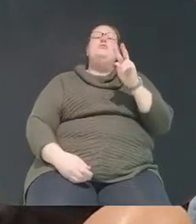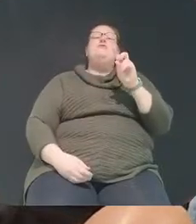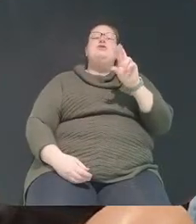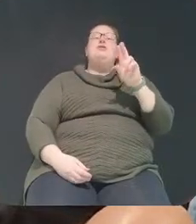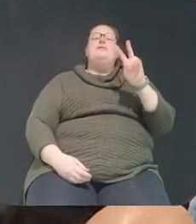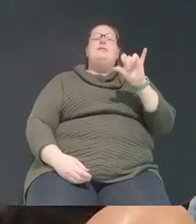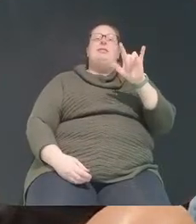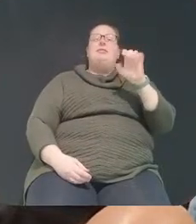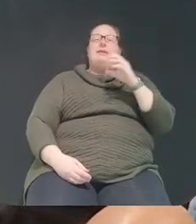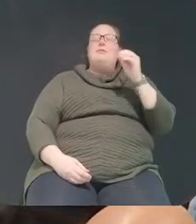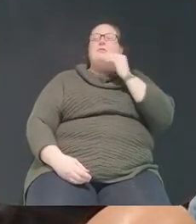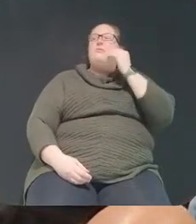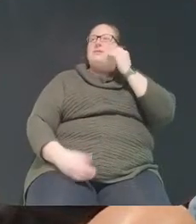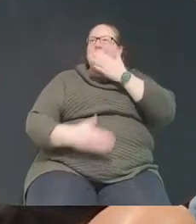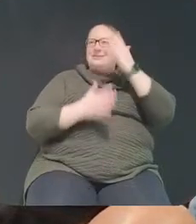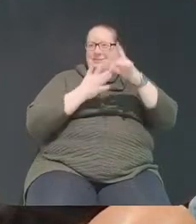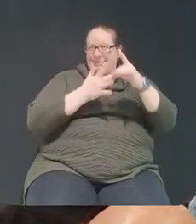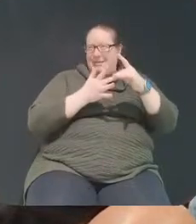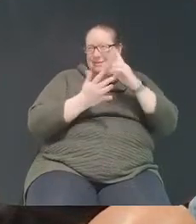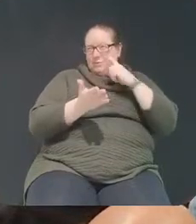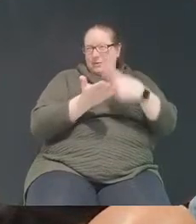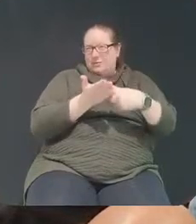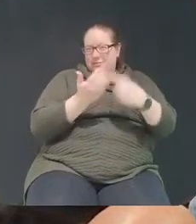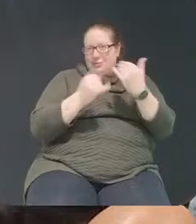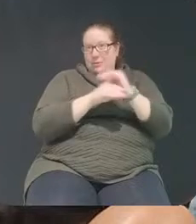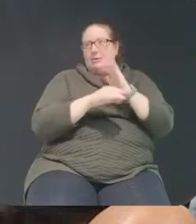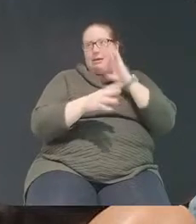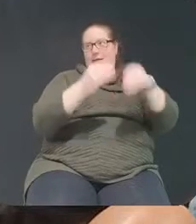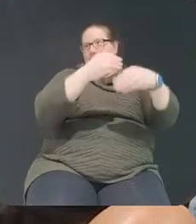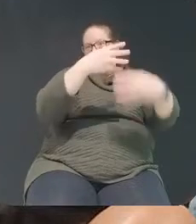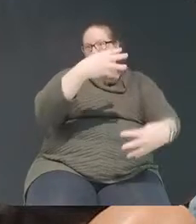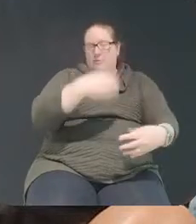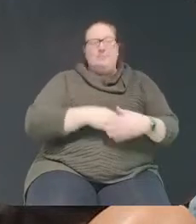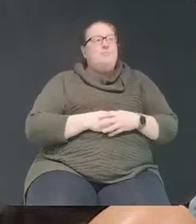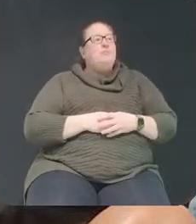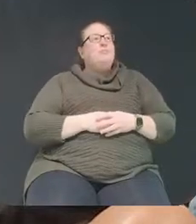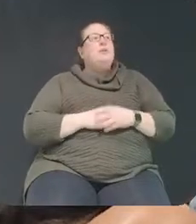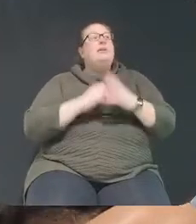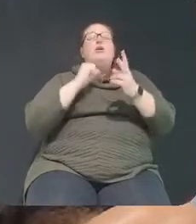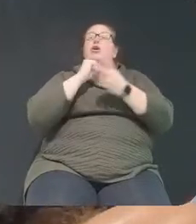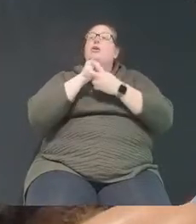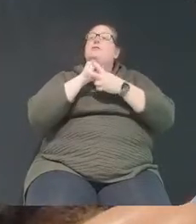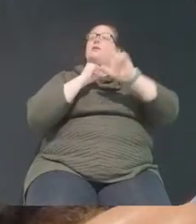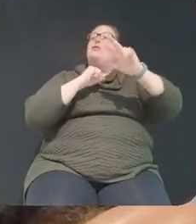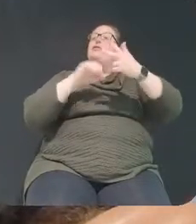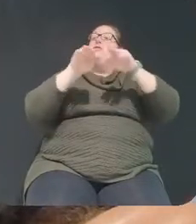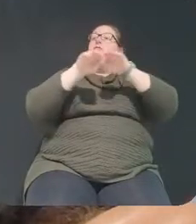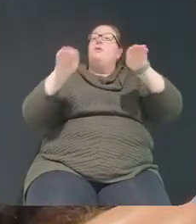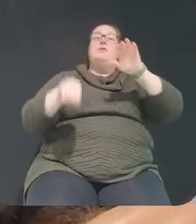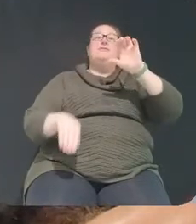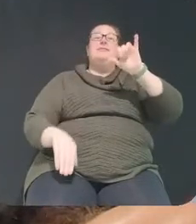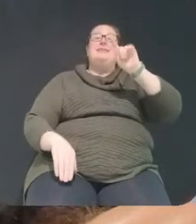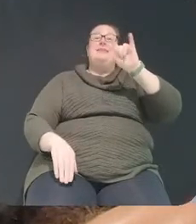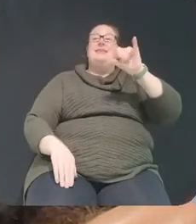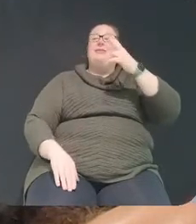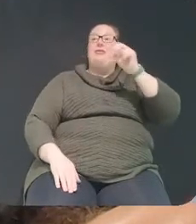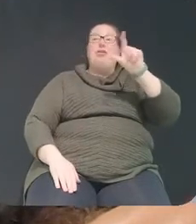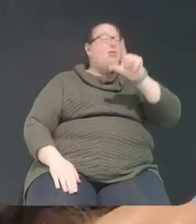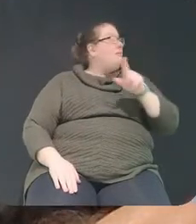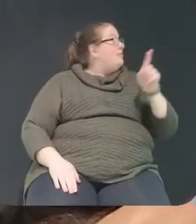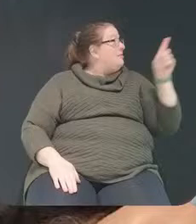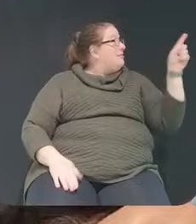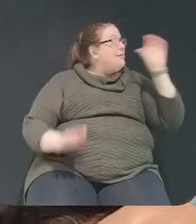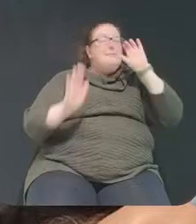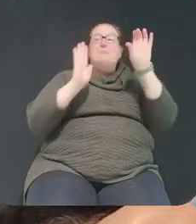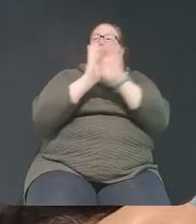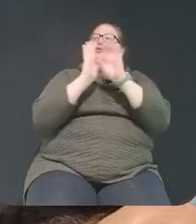that we've talked about tonight, and much more. The archives is located on the third floor at City Hall. This is a picture of our research